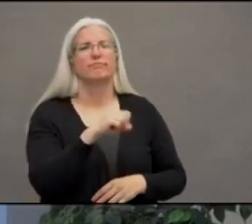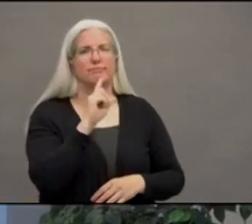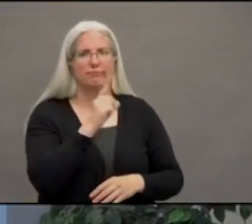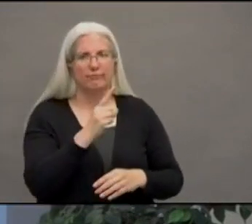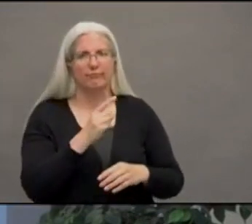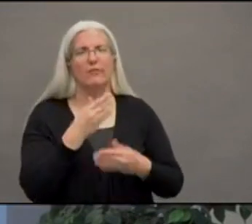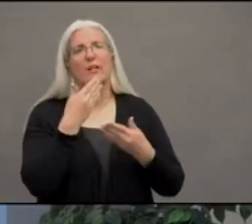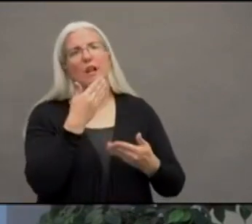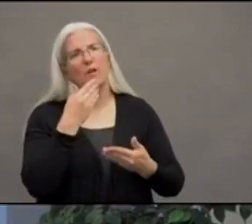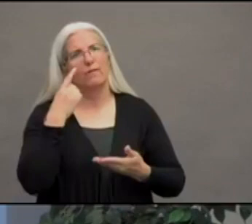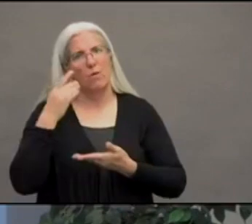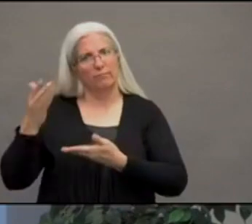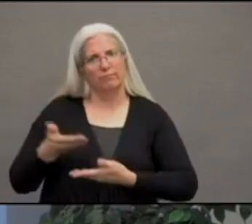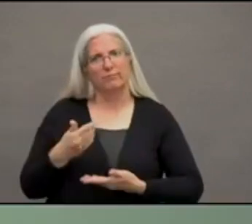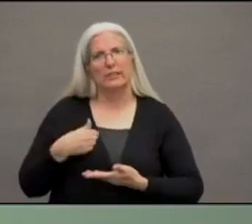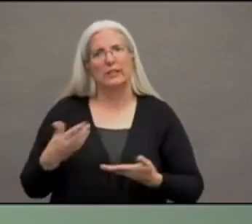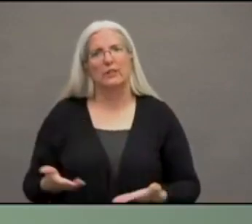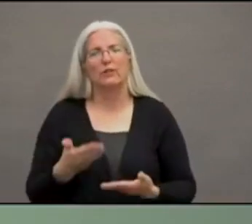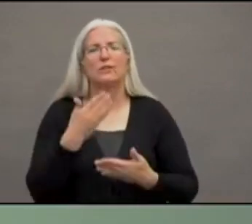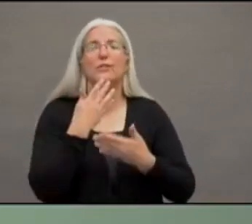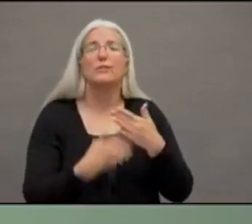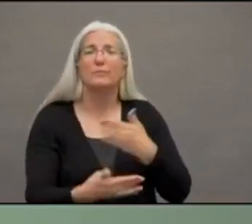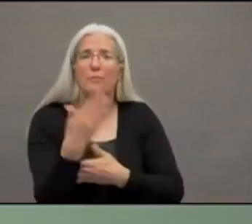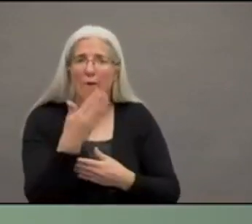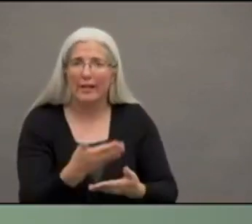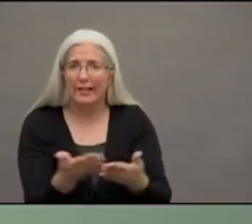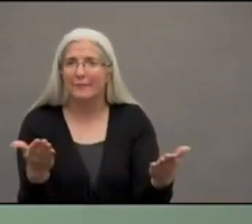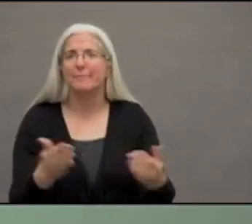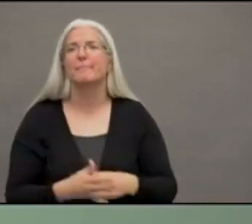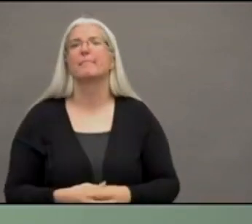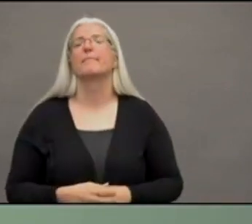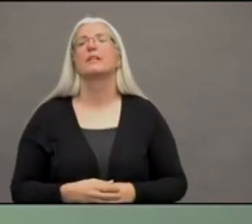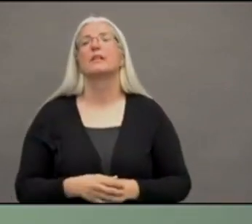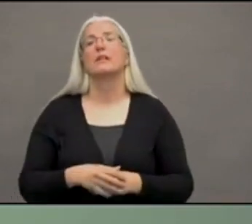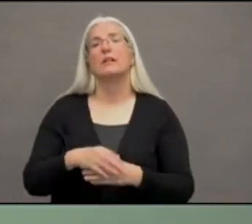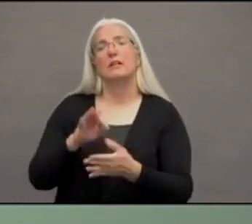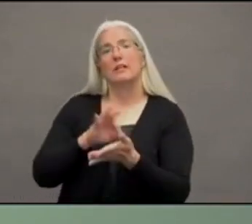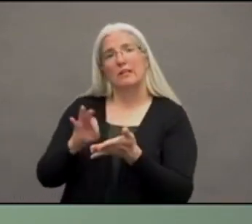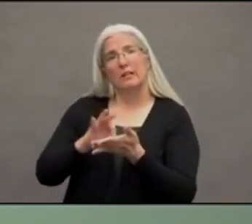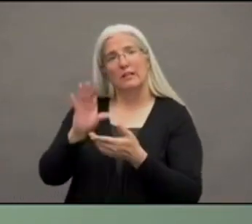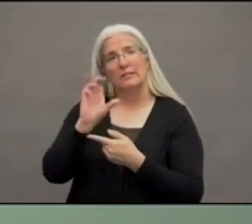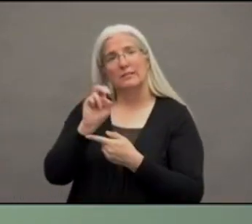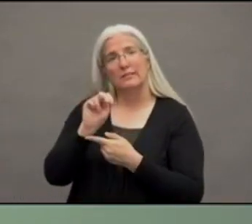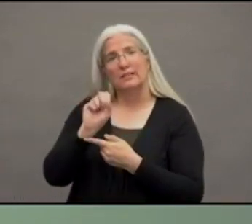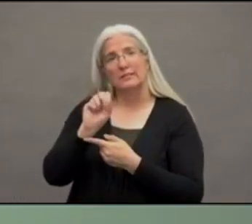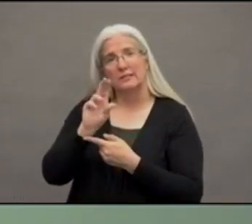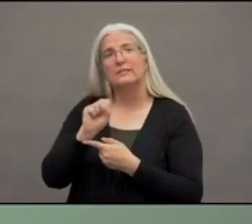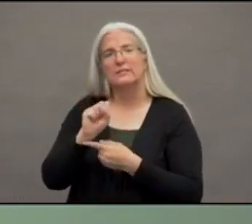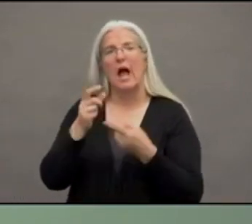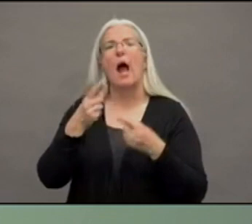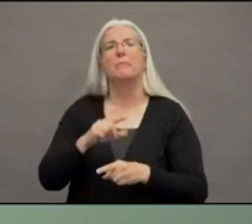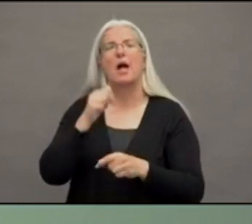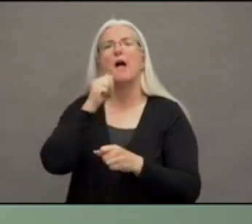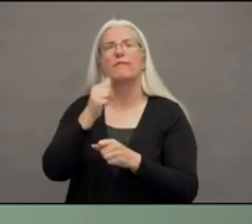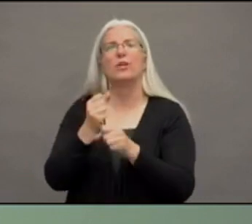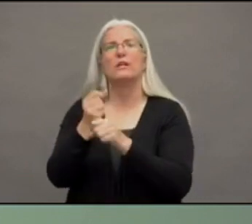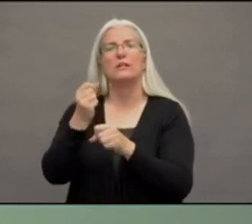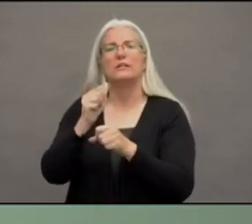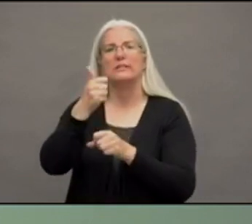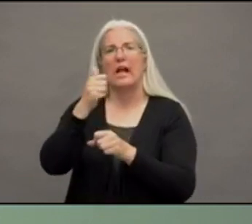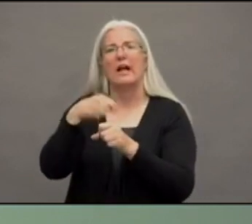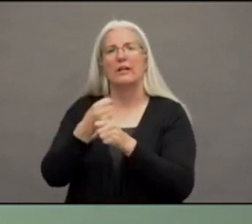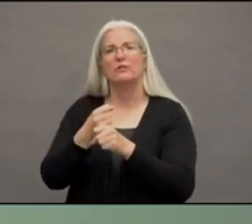morning, everyone. The census is a decennial survey that happens, as it says, 10 years. So the last one was